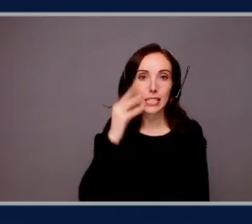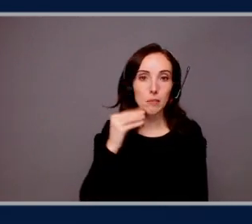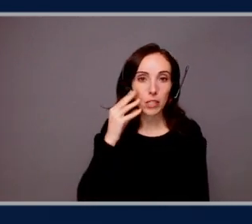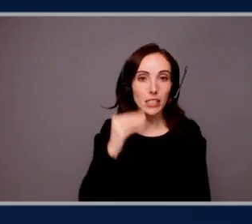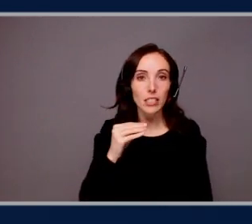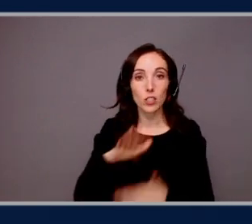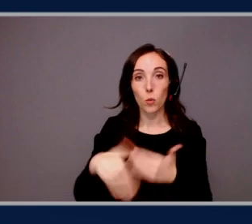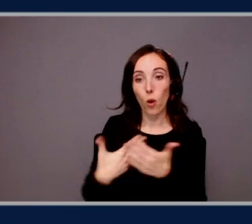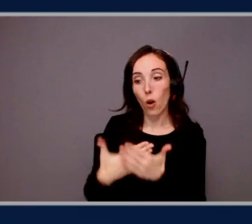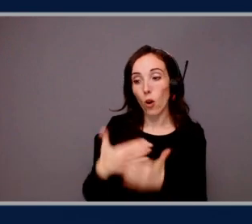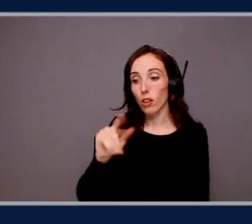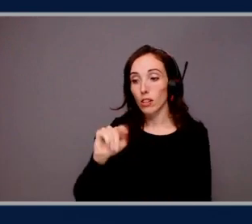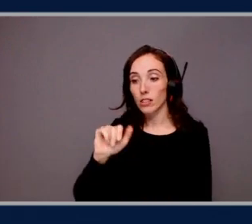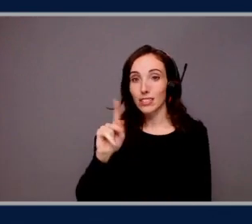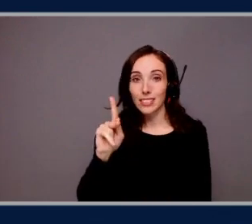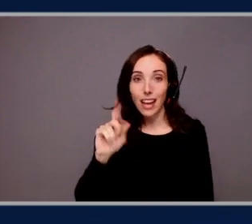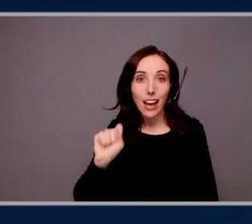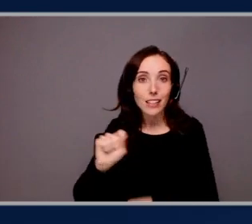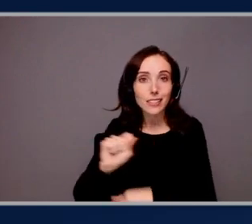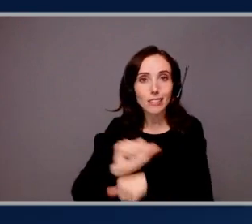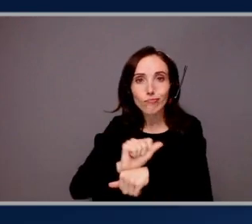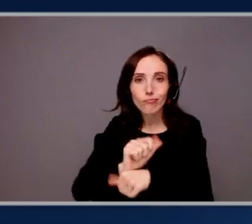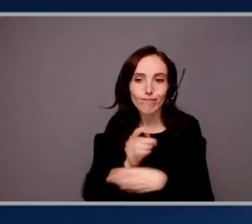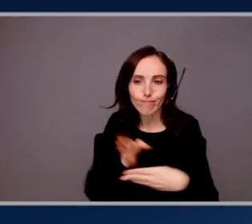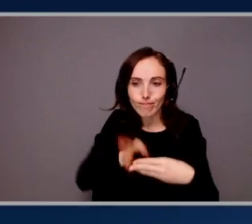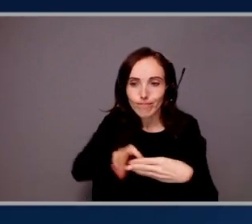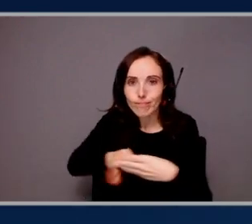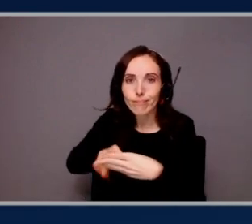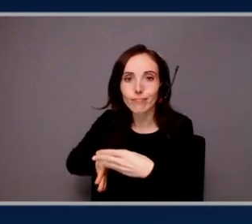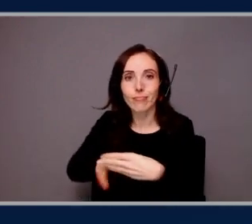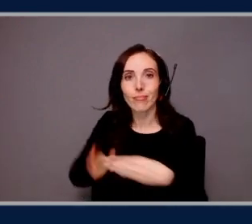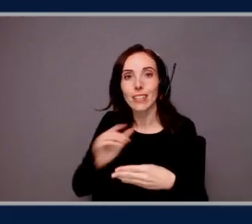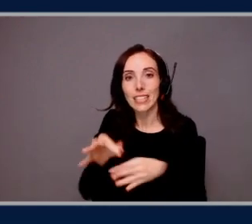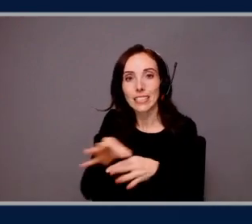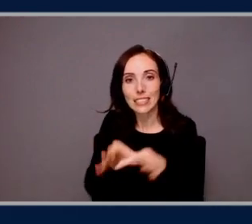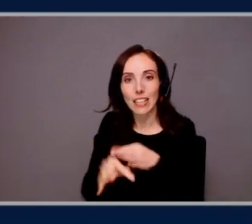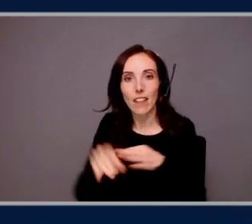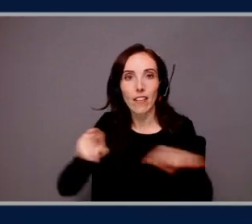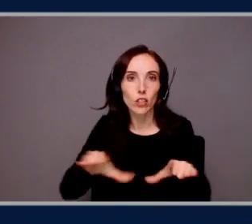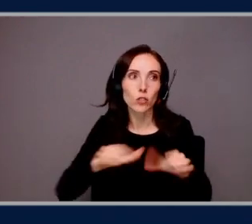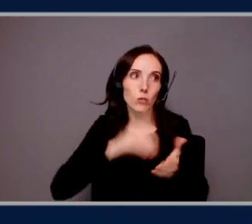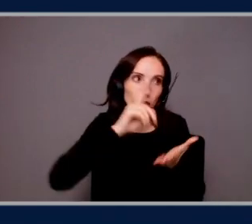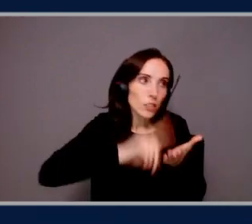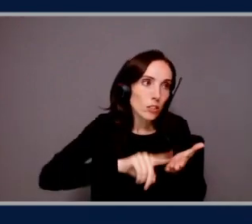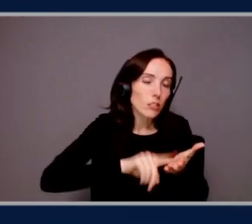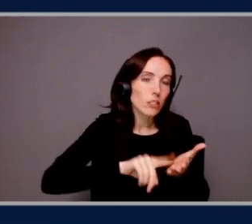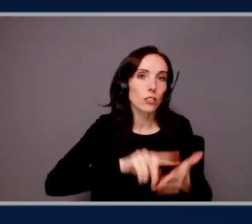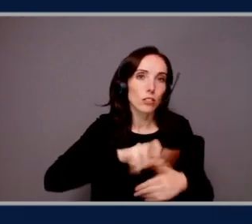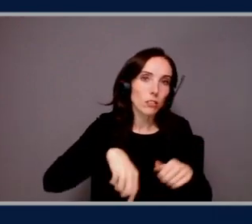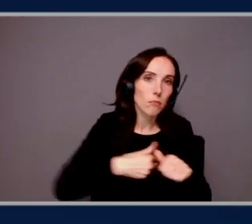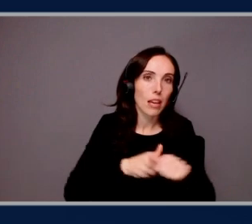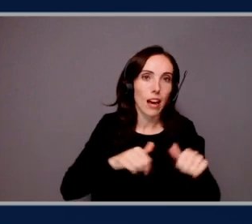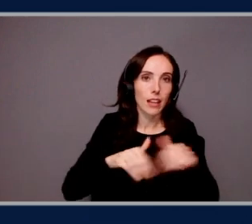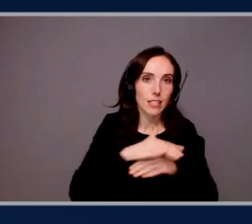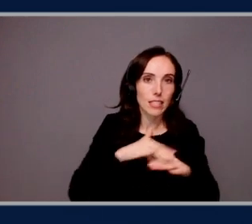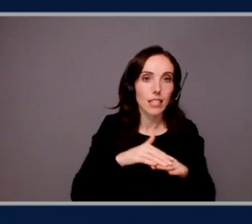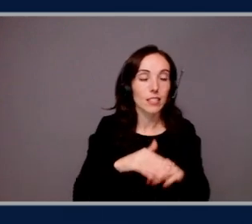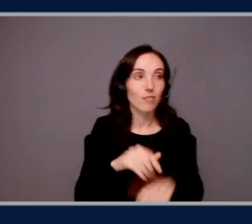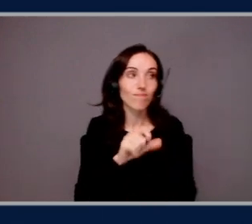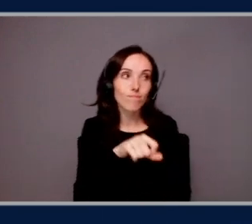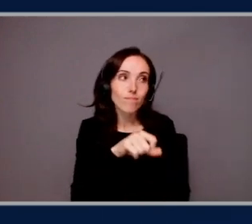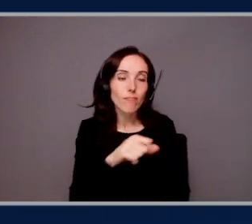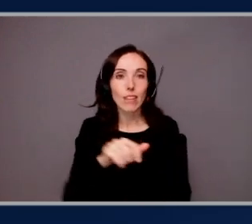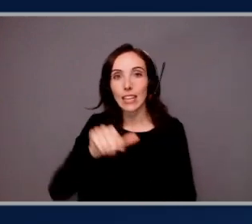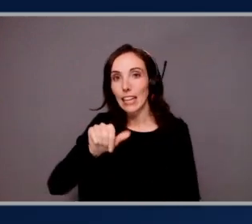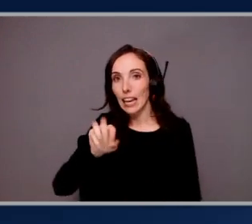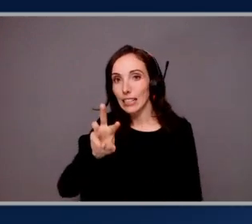and really focus on kind of creating new content versus actually doing the research behind the scenes. And I can think about that of like something that we do at AWS. We bring on people and we have